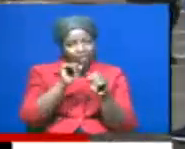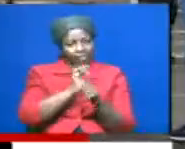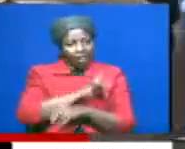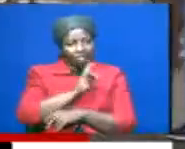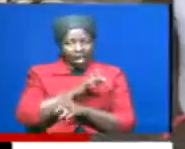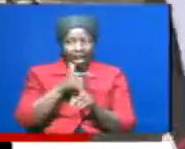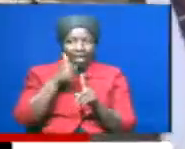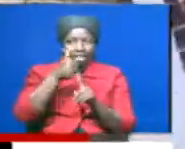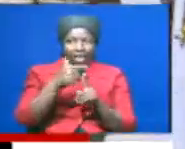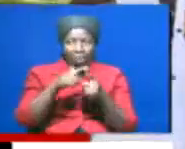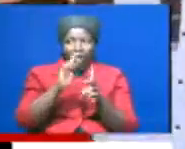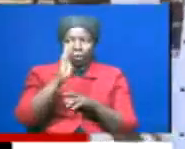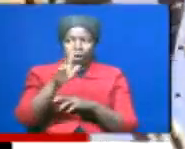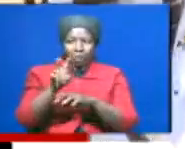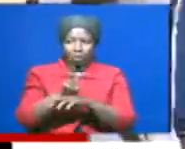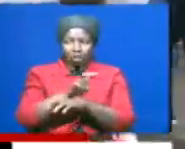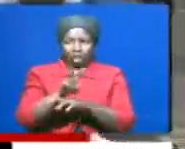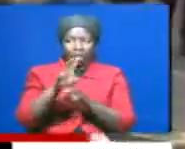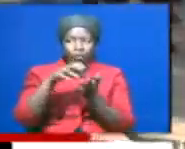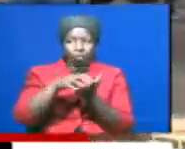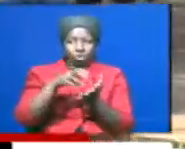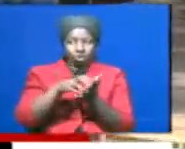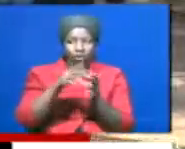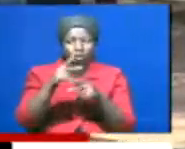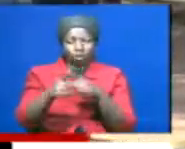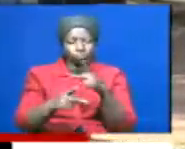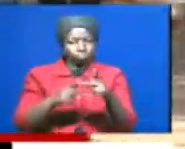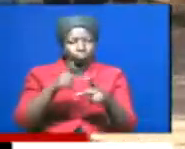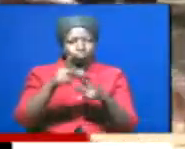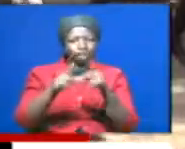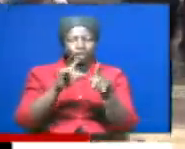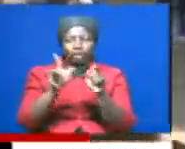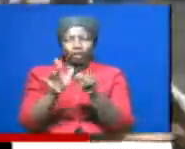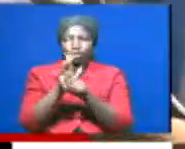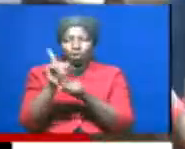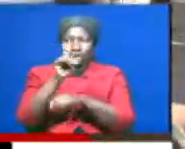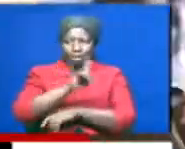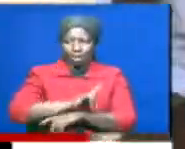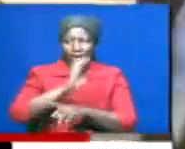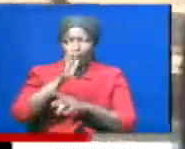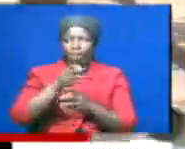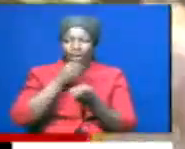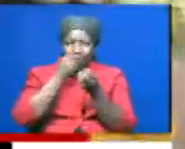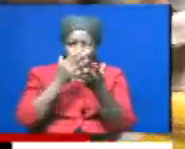but we will be monitoring the situation progressively throughout the day. And of course, we'll bring to you every live update.